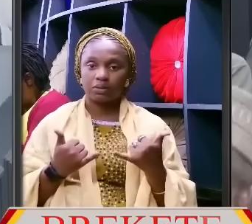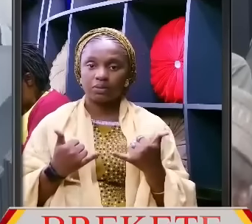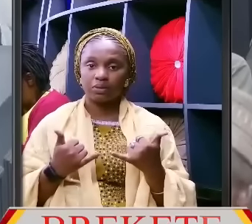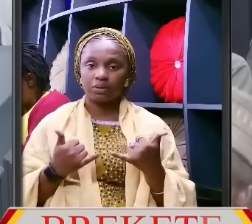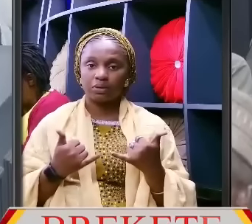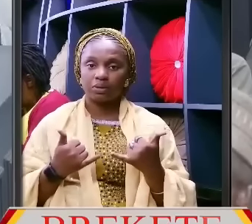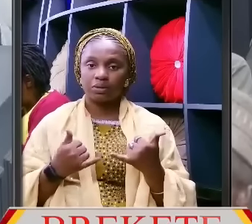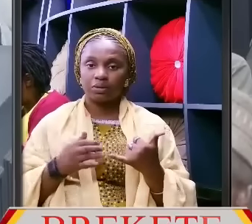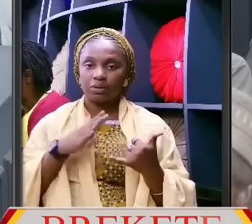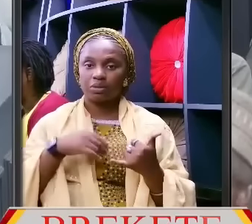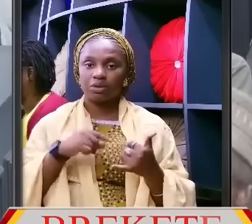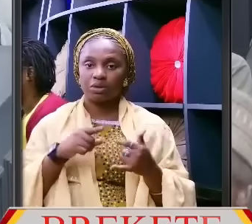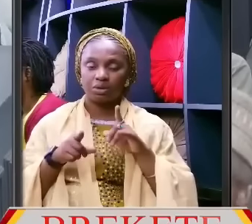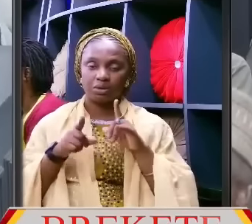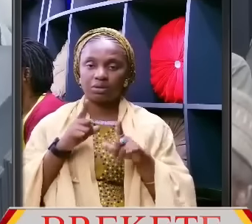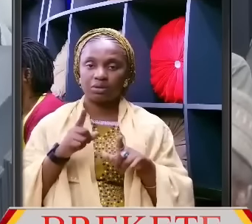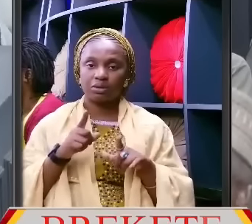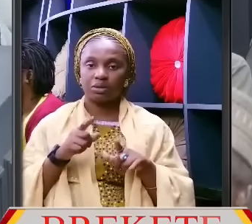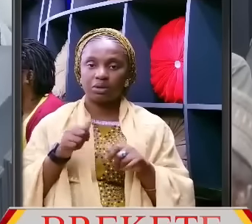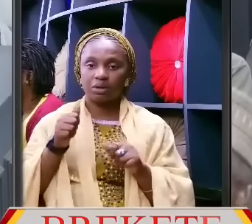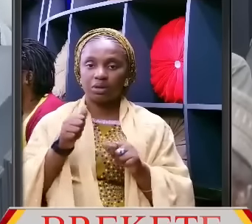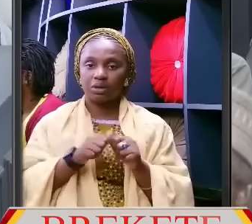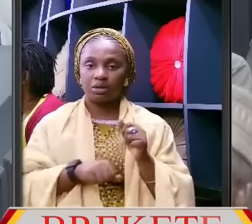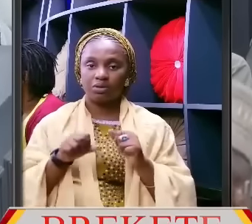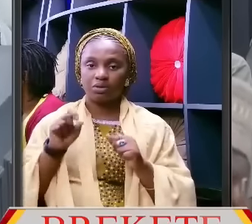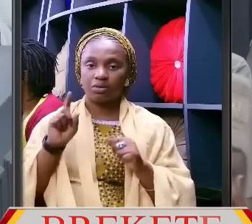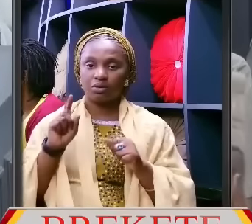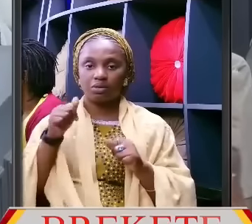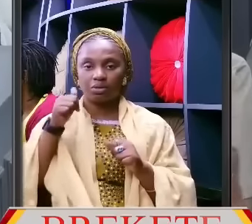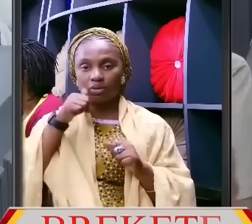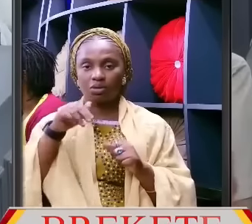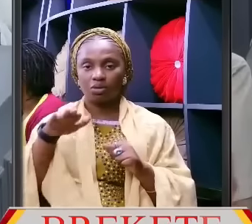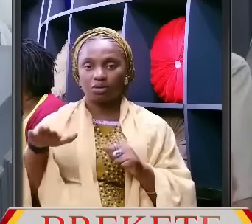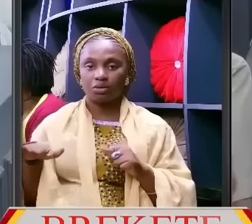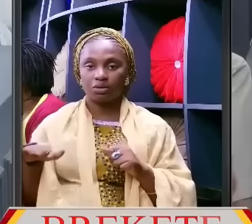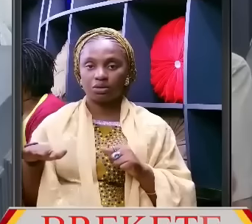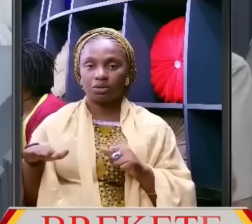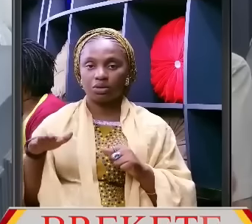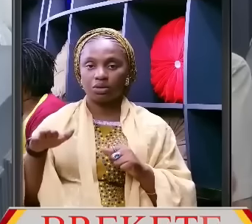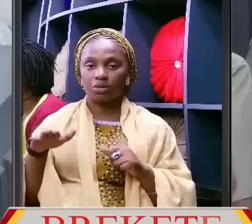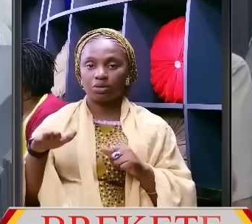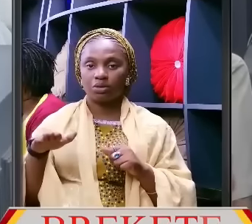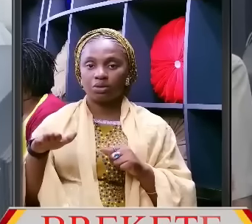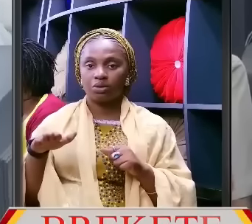if it be like saying, every girl child supposed to be